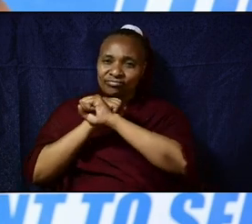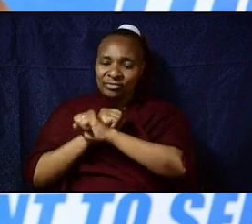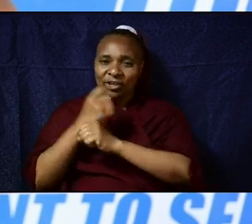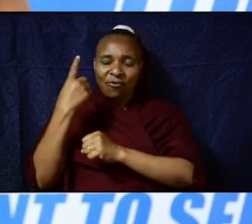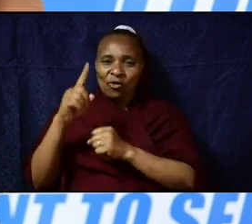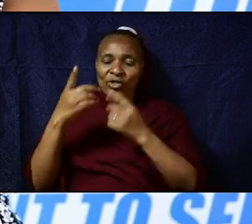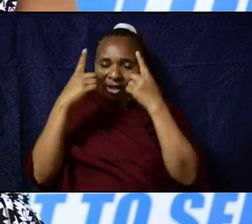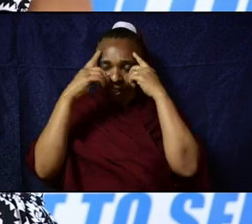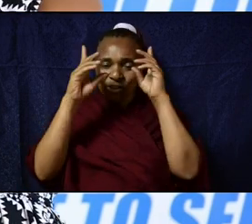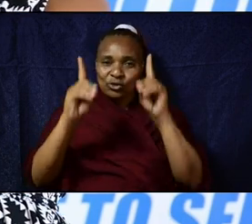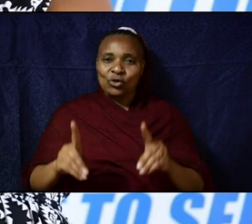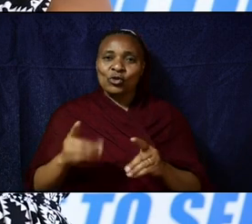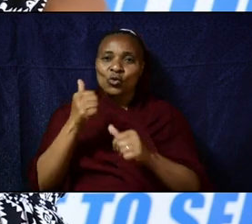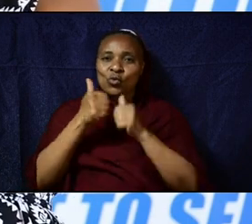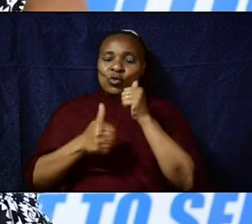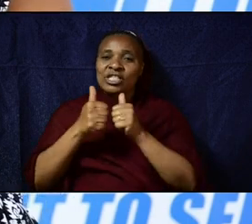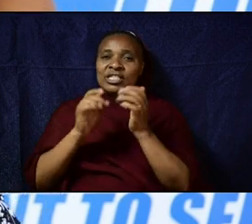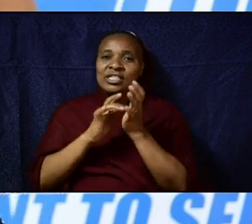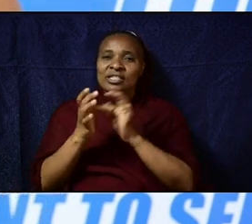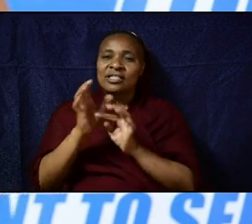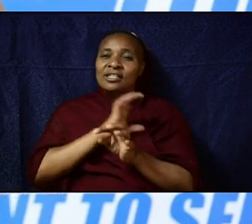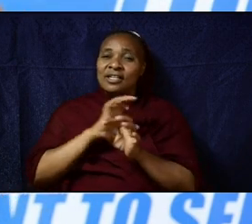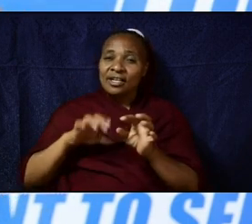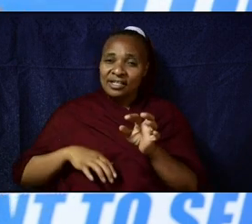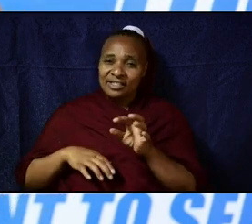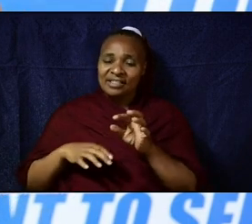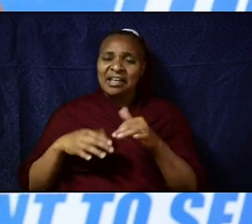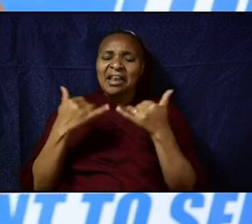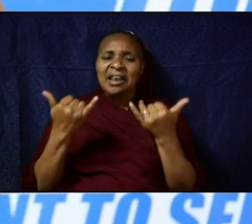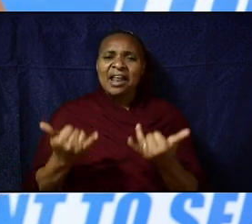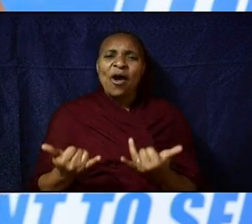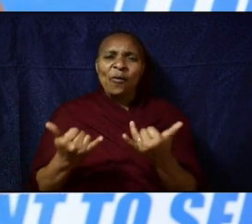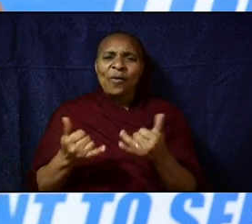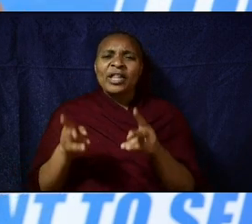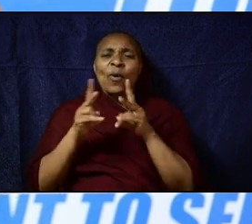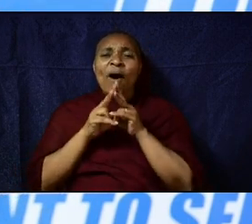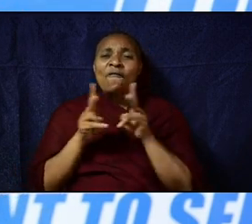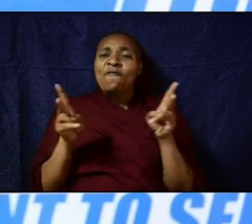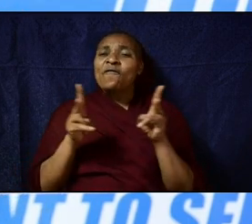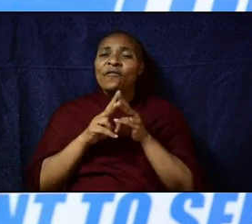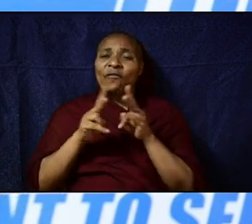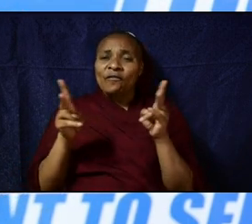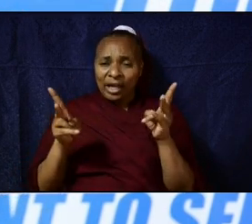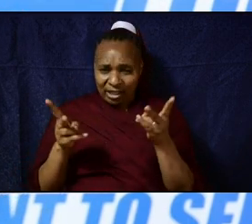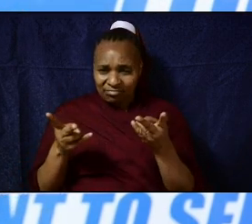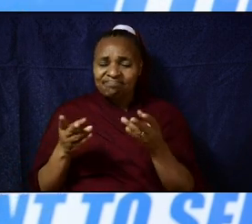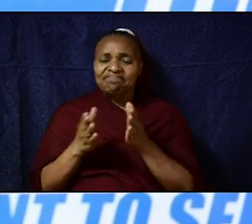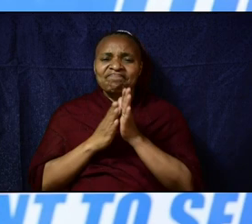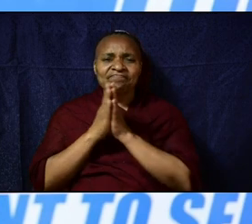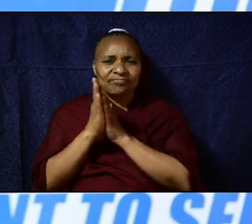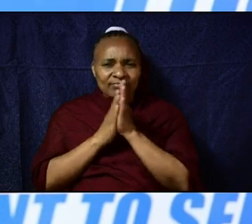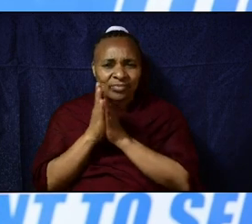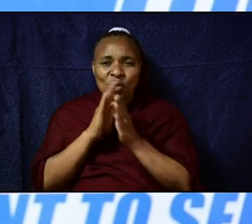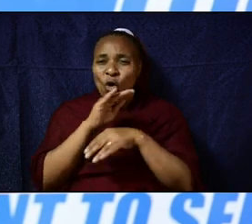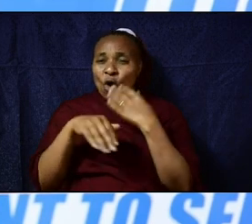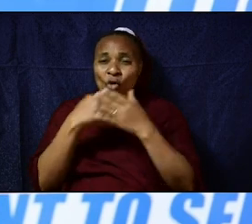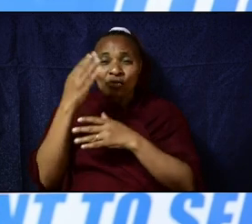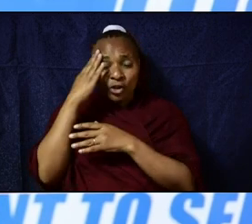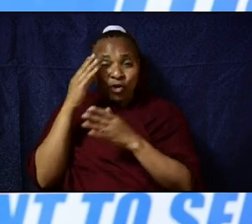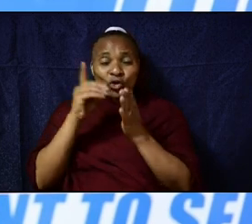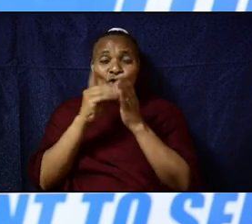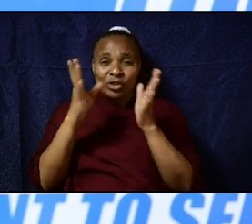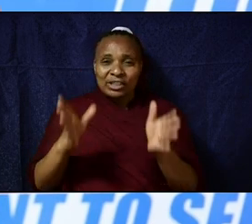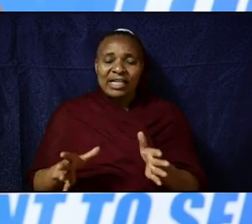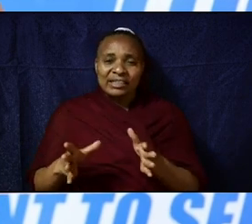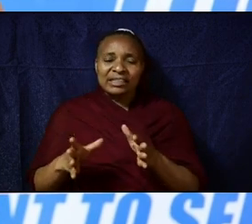master physician that is Jesus Christ. Now, they were very intrigued by this because all they knew is that doctors